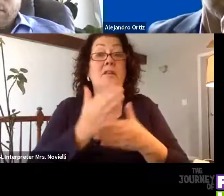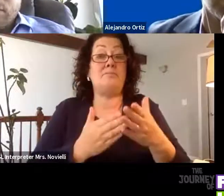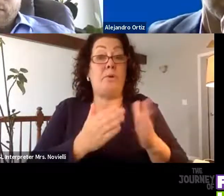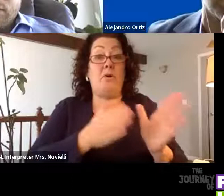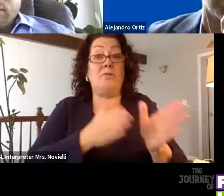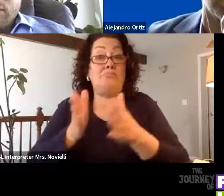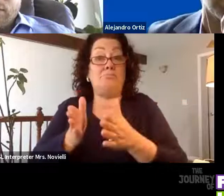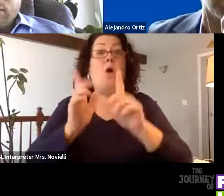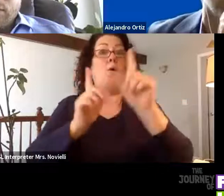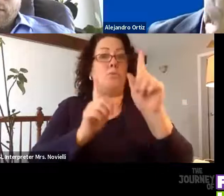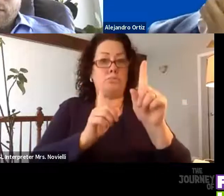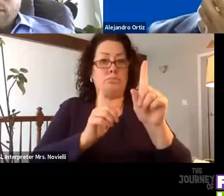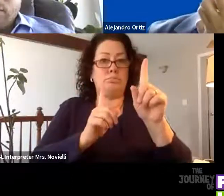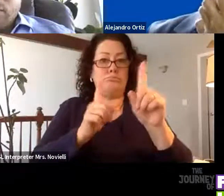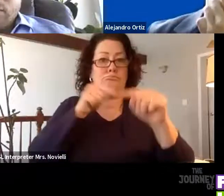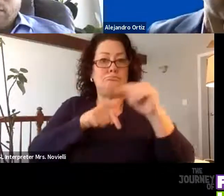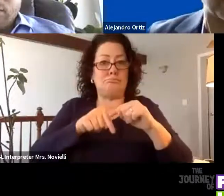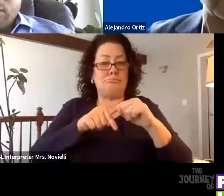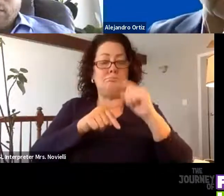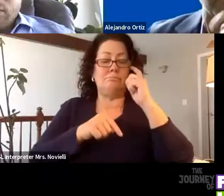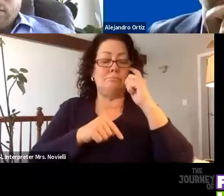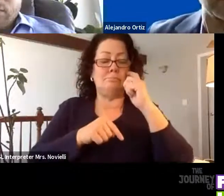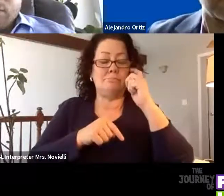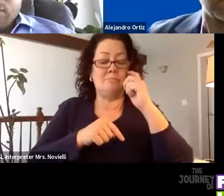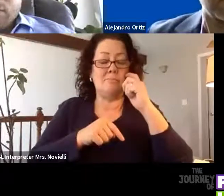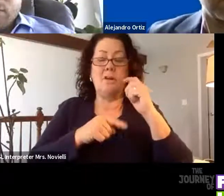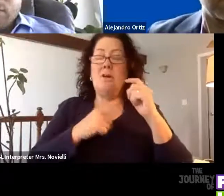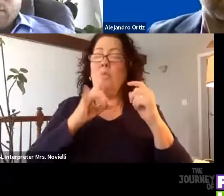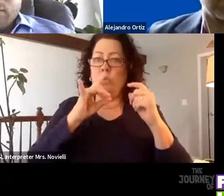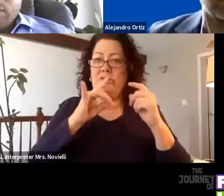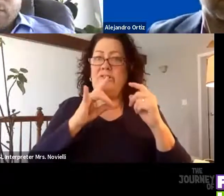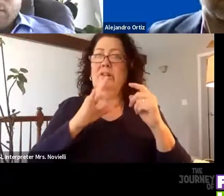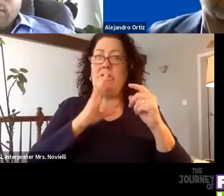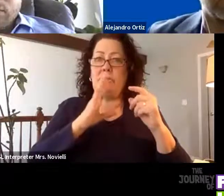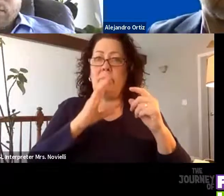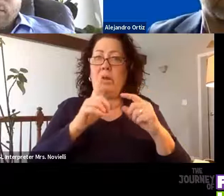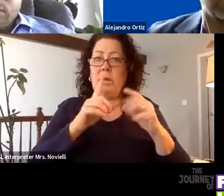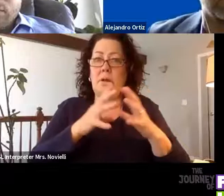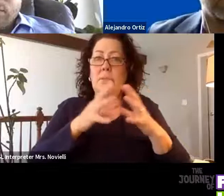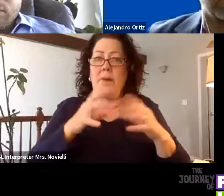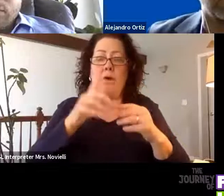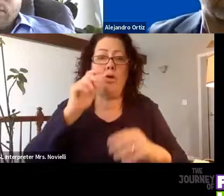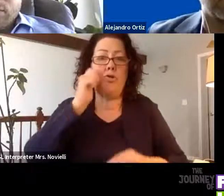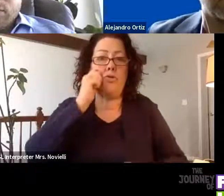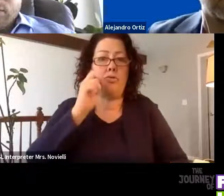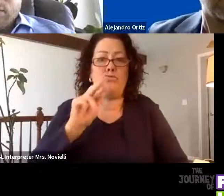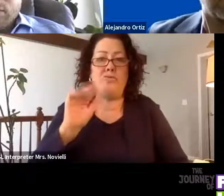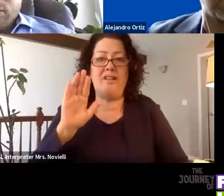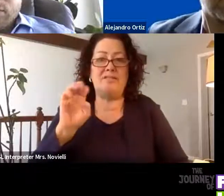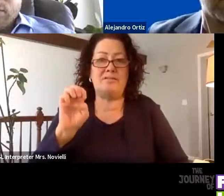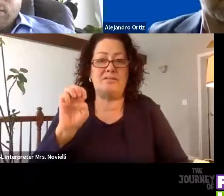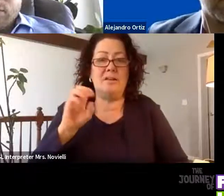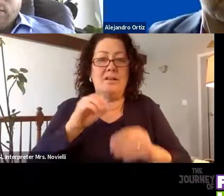But actually, one other thing before saying that, you know, we did spend a lot of this discussion talking about race in the context of